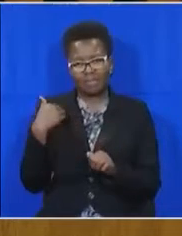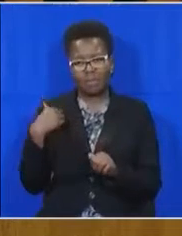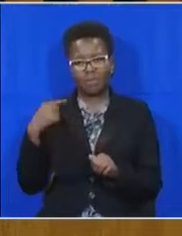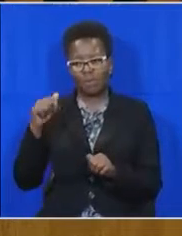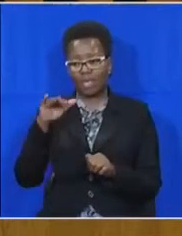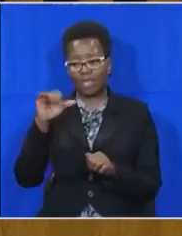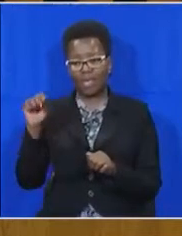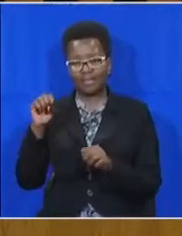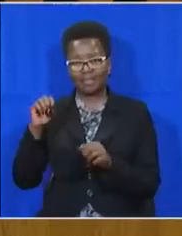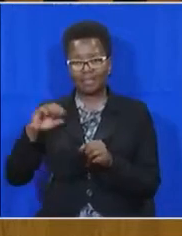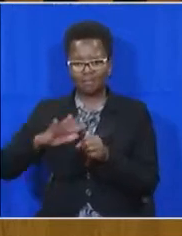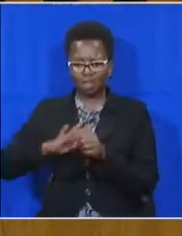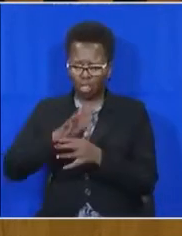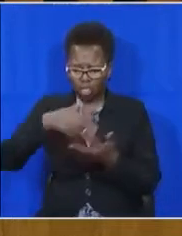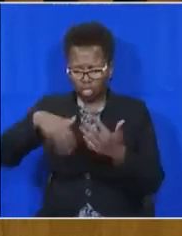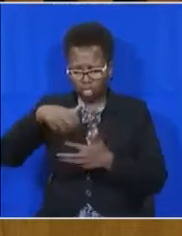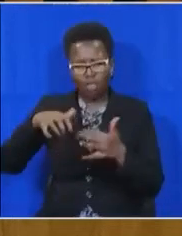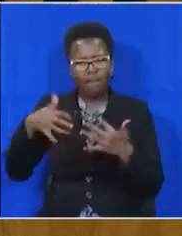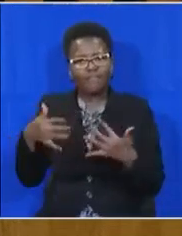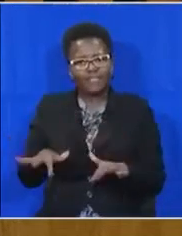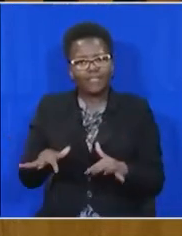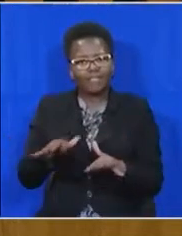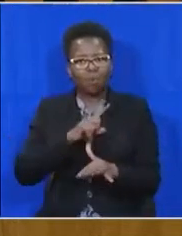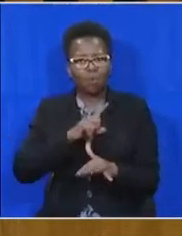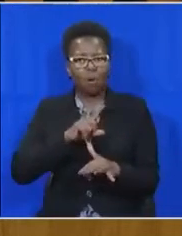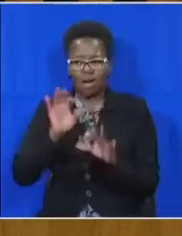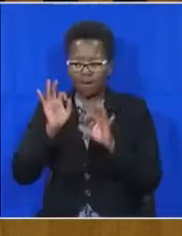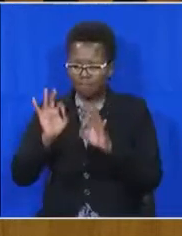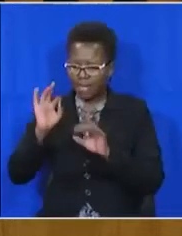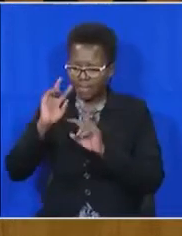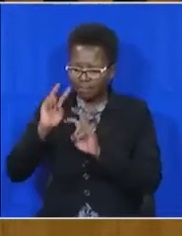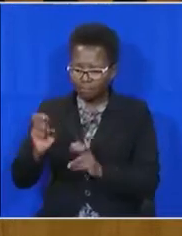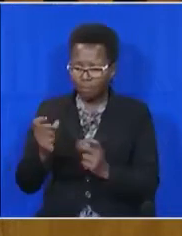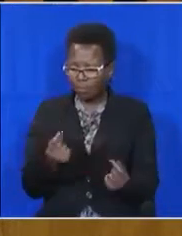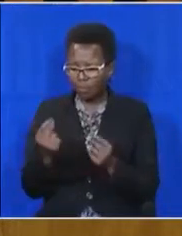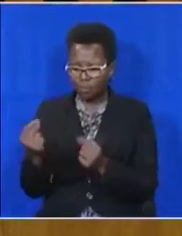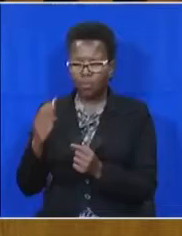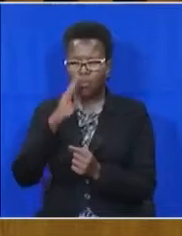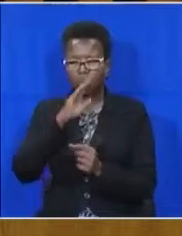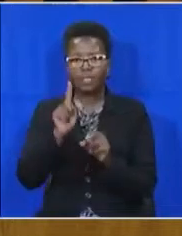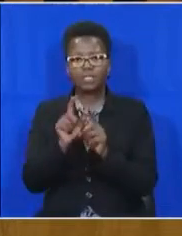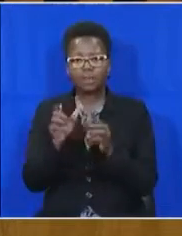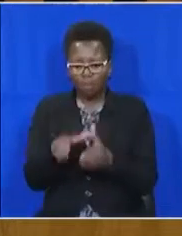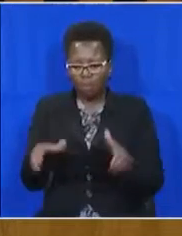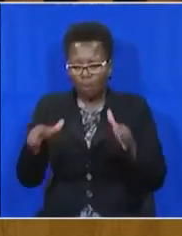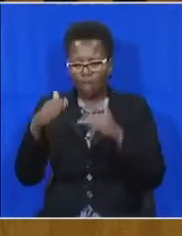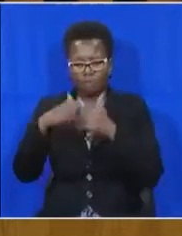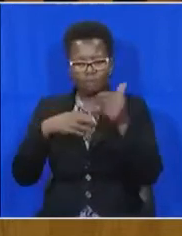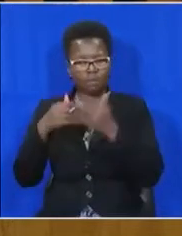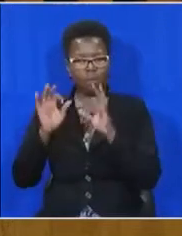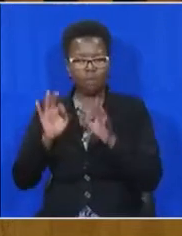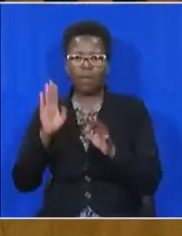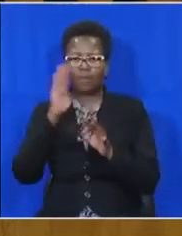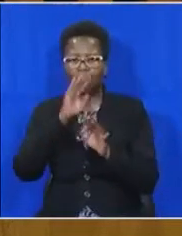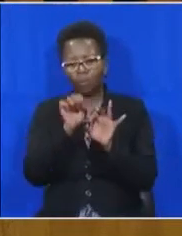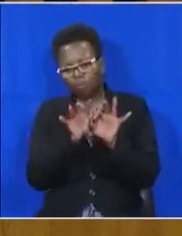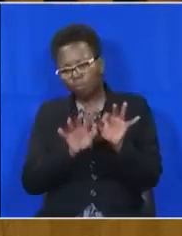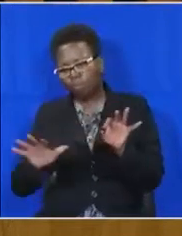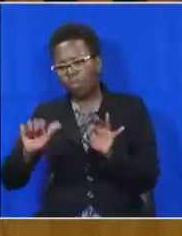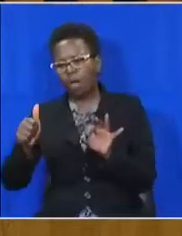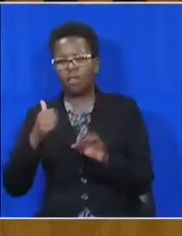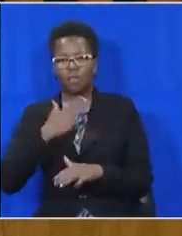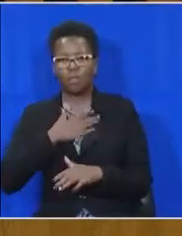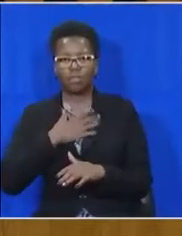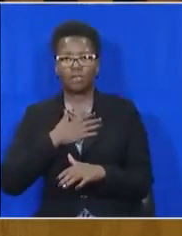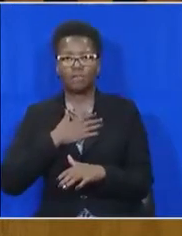supplies caused by well casings that were absent or not properly constructed. There are now standards in place to ensure that this is done properly. If